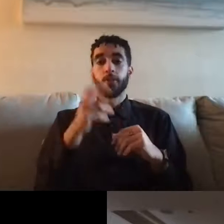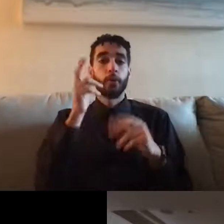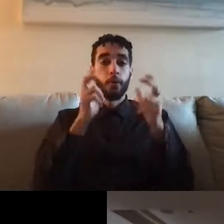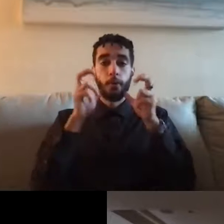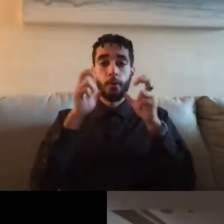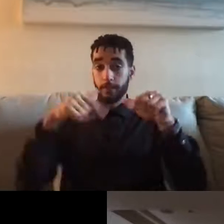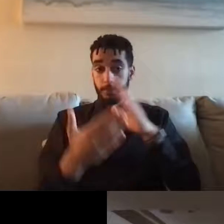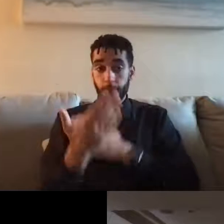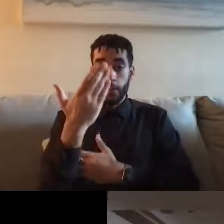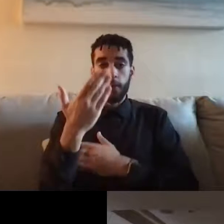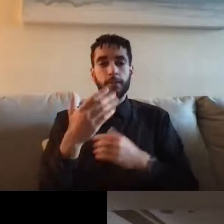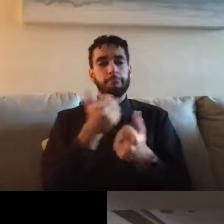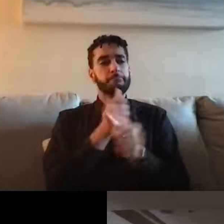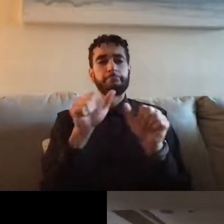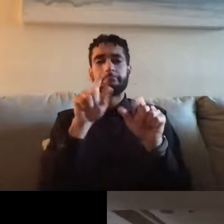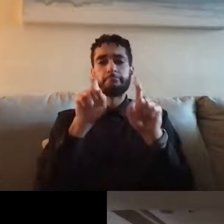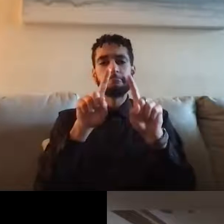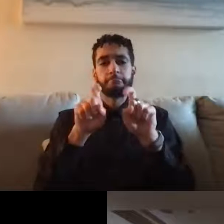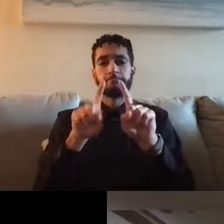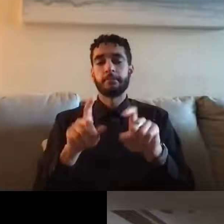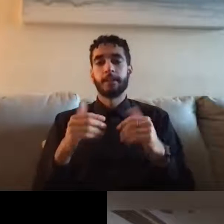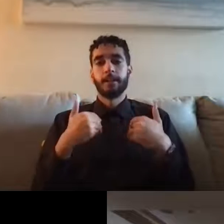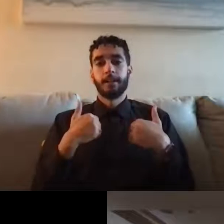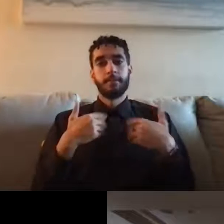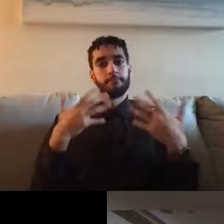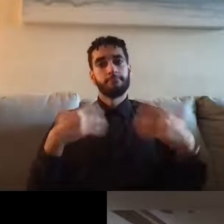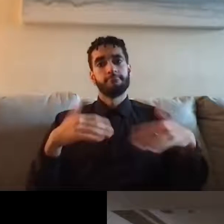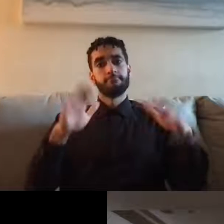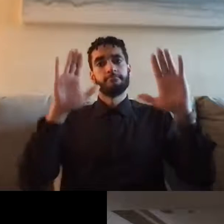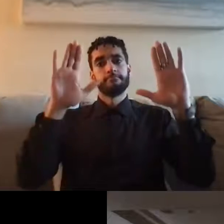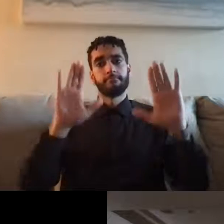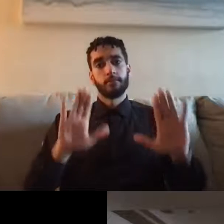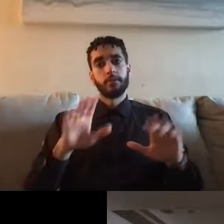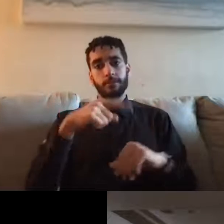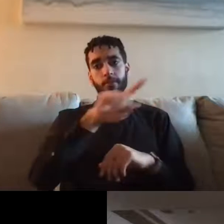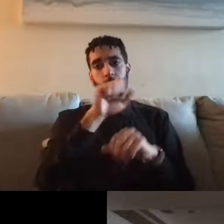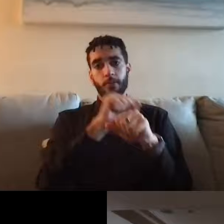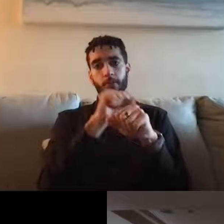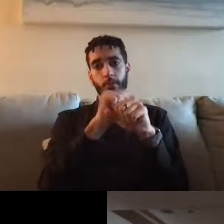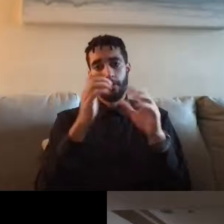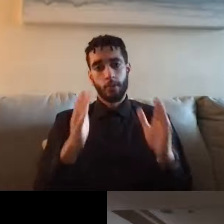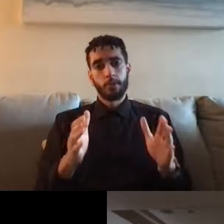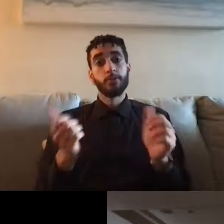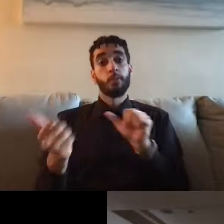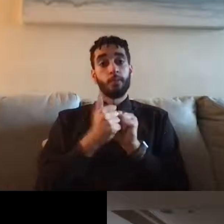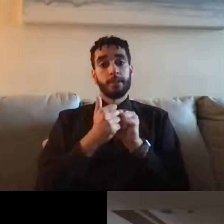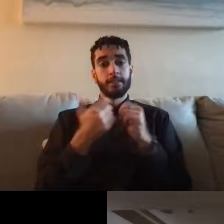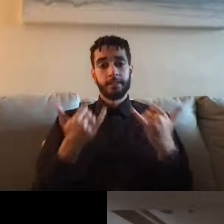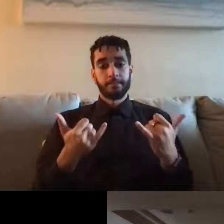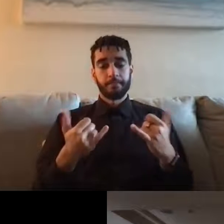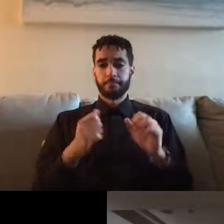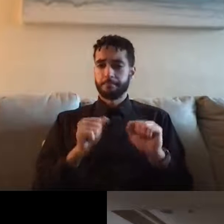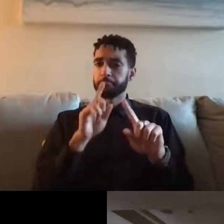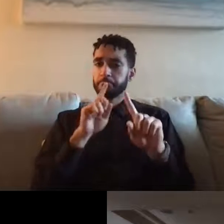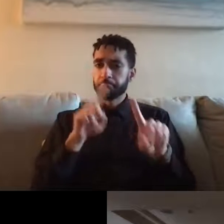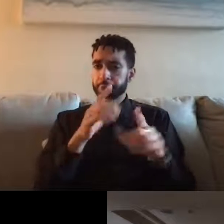morning, questions. We've got fabulous state agency staff who are with us today, so can answer some of